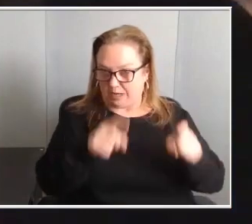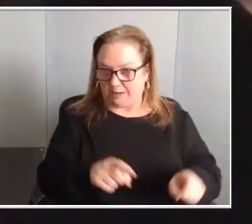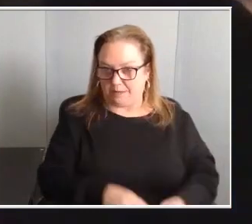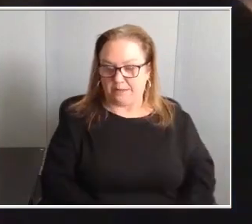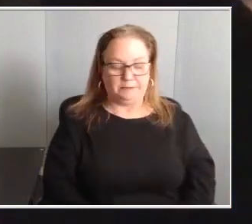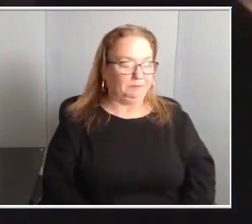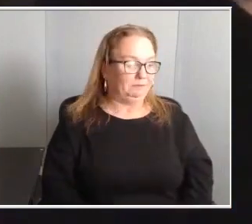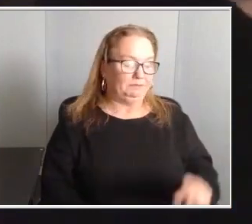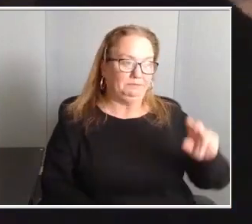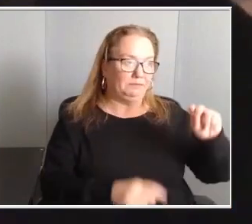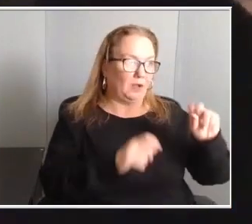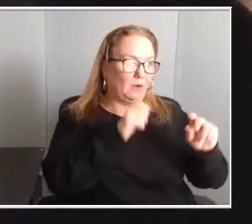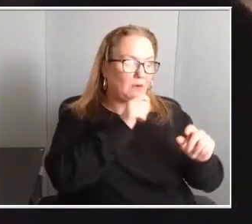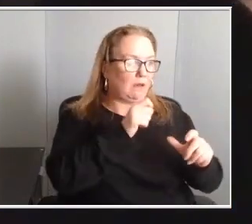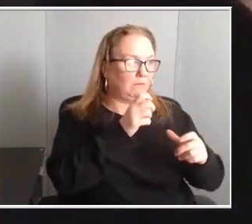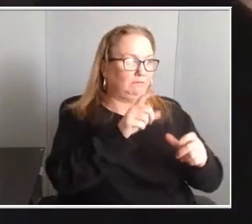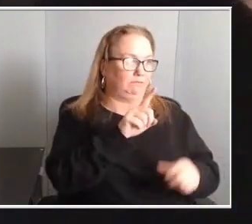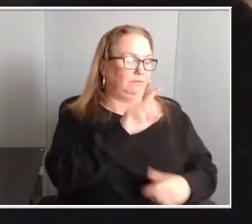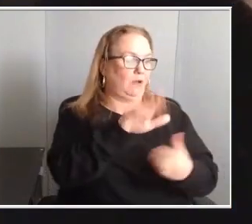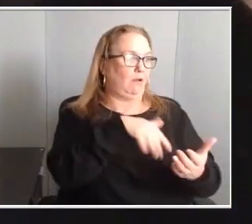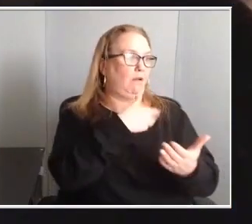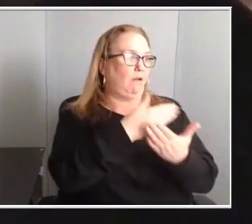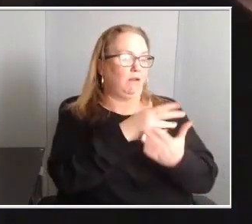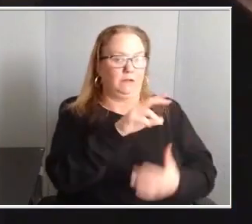Not completely.